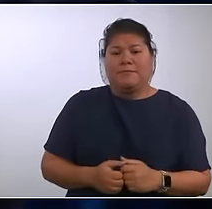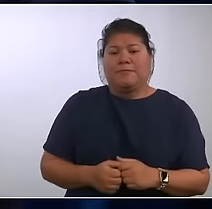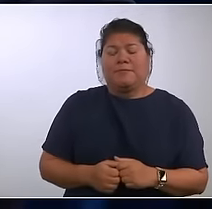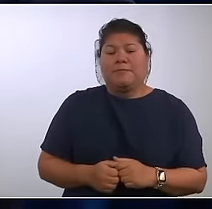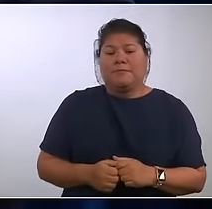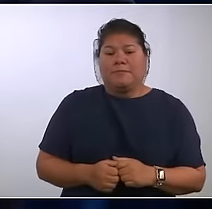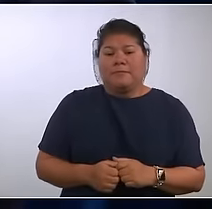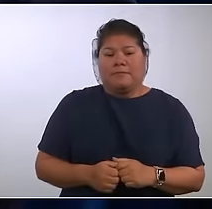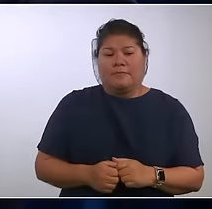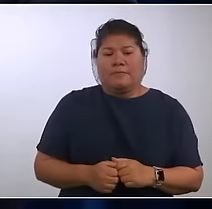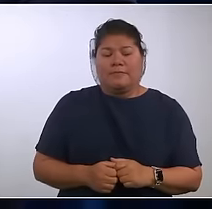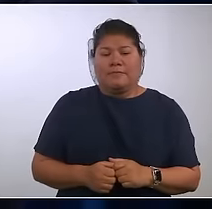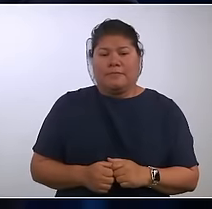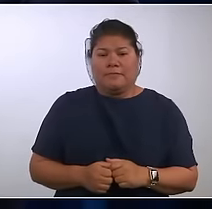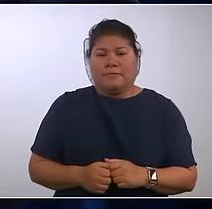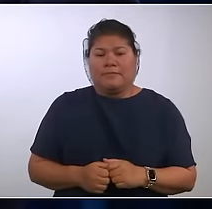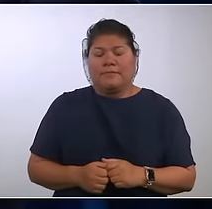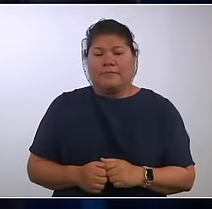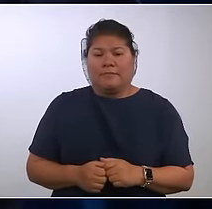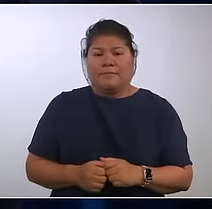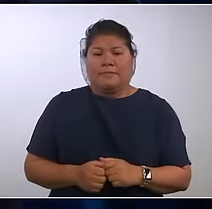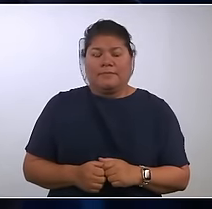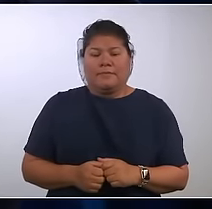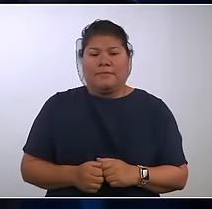history of the apostolic assembly.